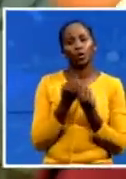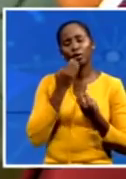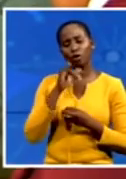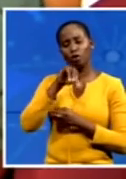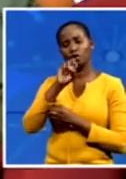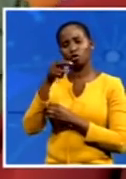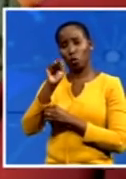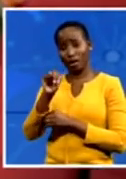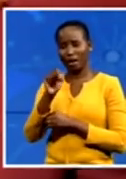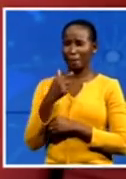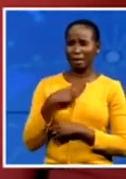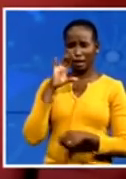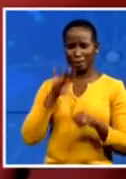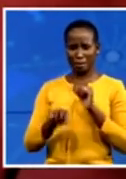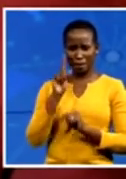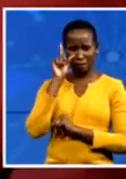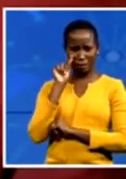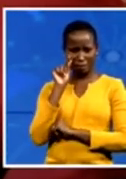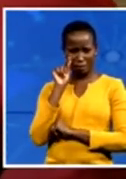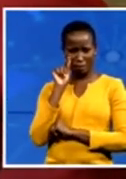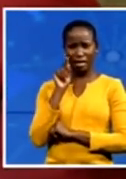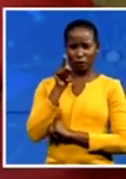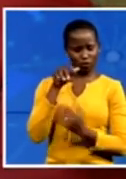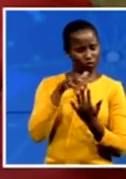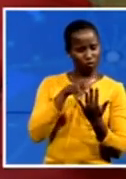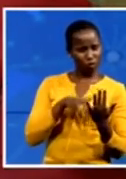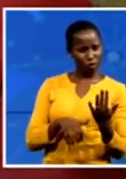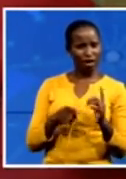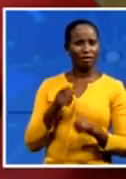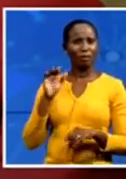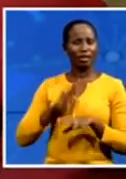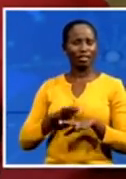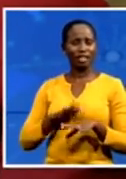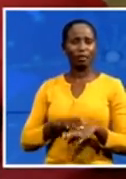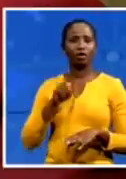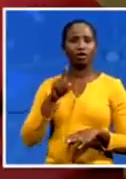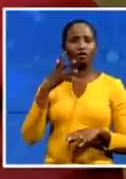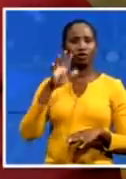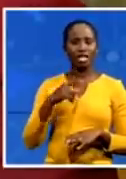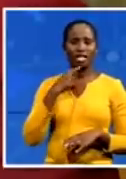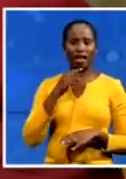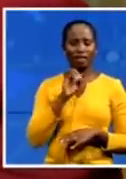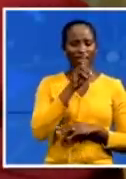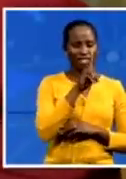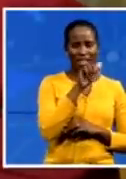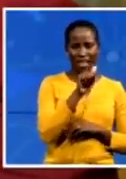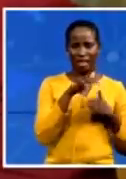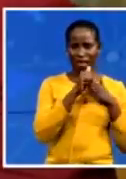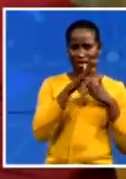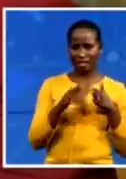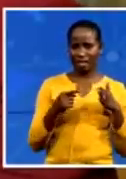you wrote at that time to party delegates. You hit out at DA leaders. You described the behavior in the party